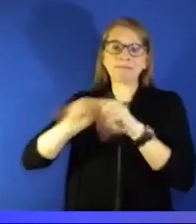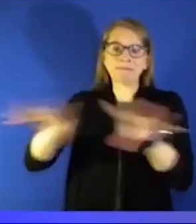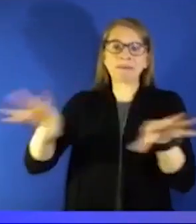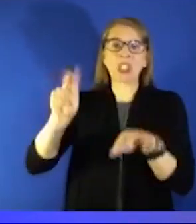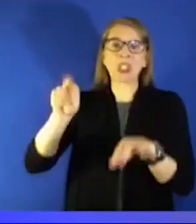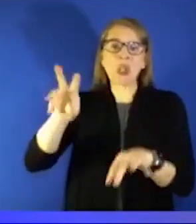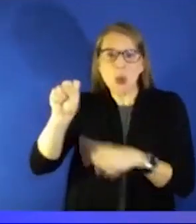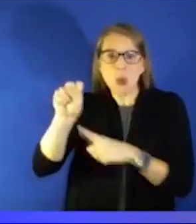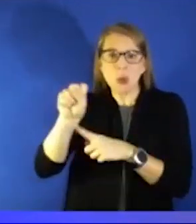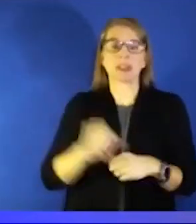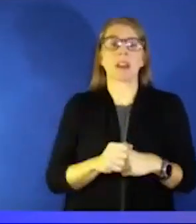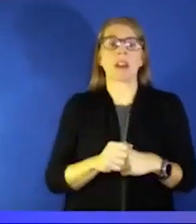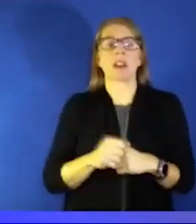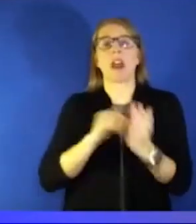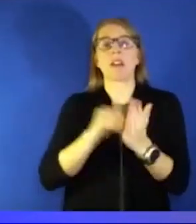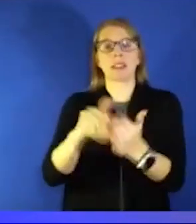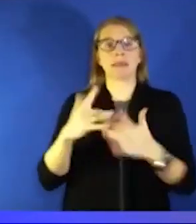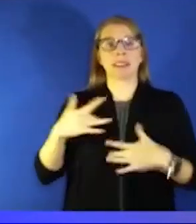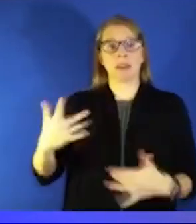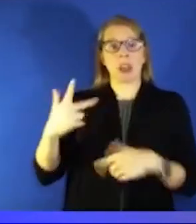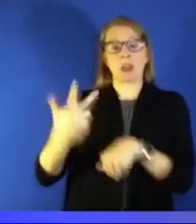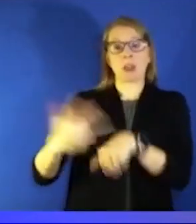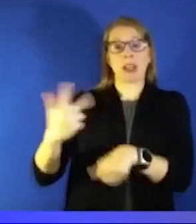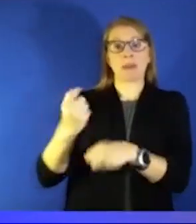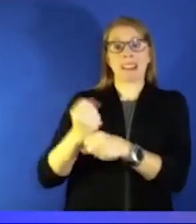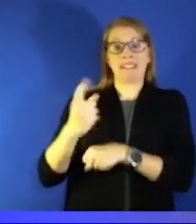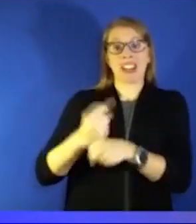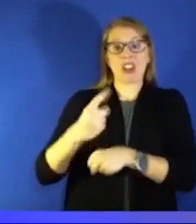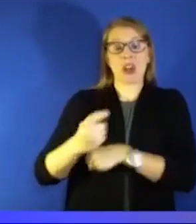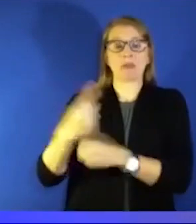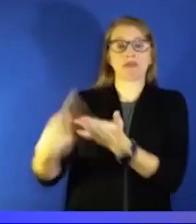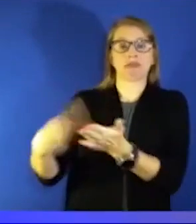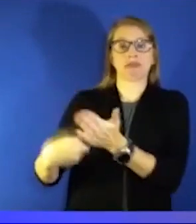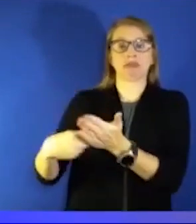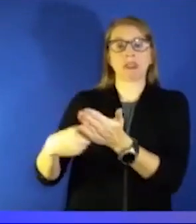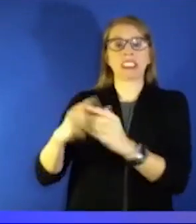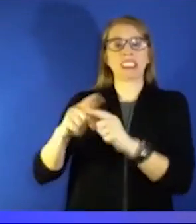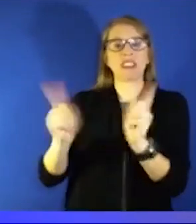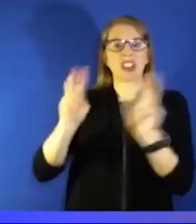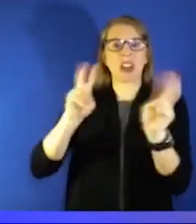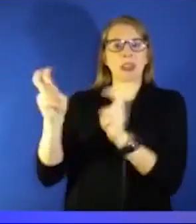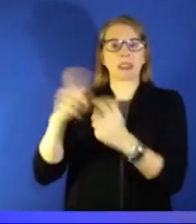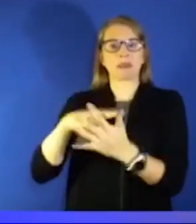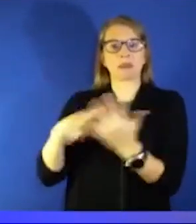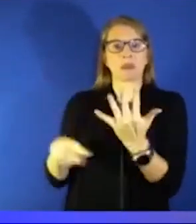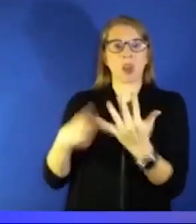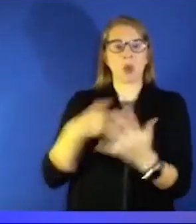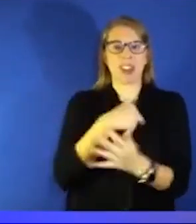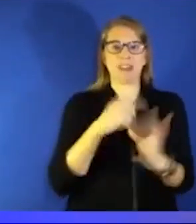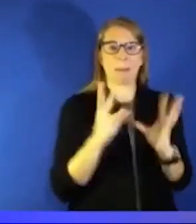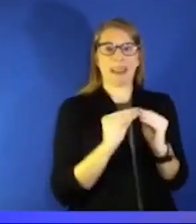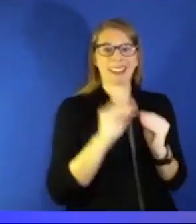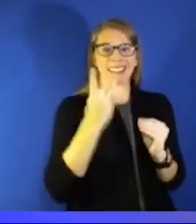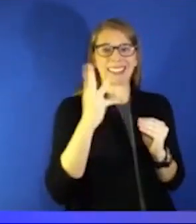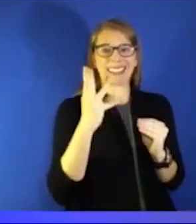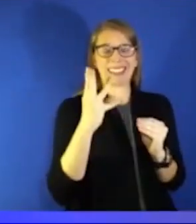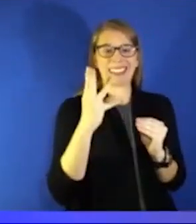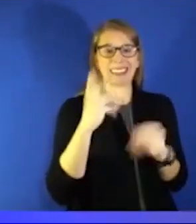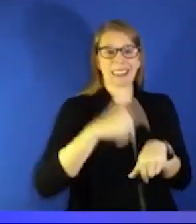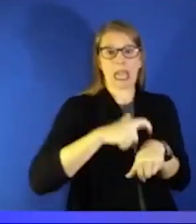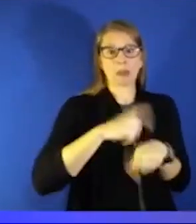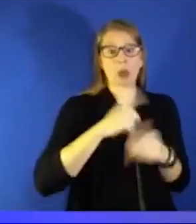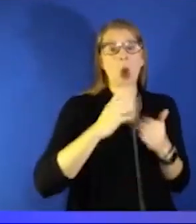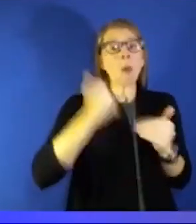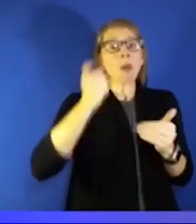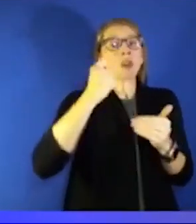usually do when we meet 3 times a year. I think when we were talking before, we've met 15 or 16 times this year, almost always about COVID. But tomorrow we're going to